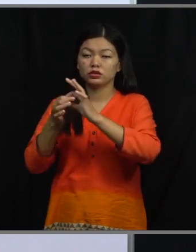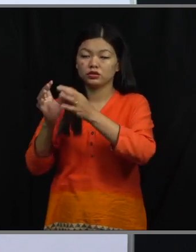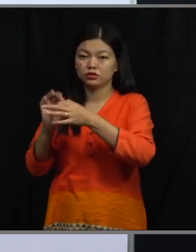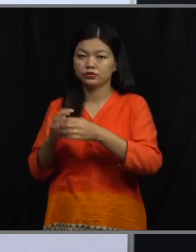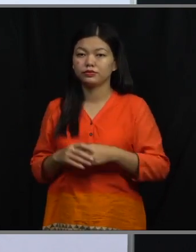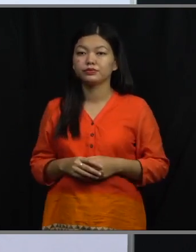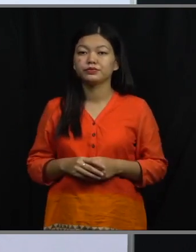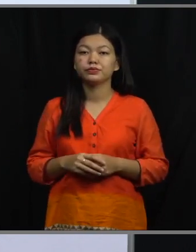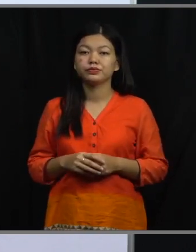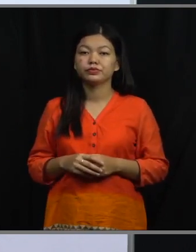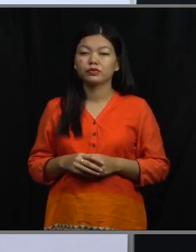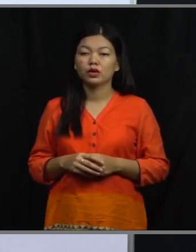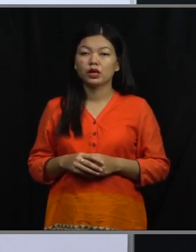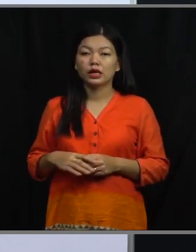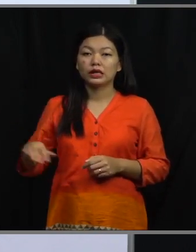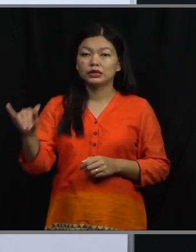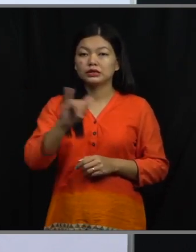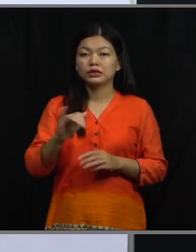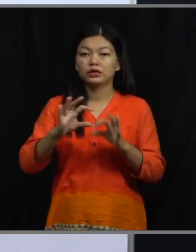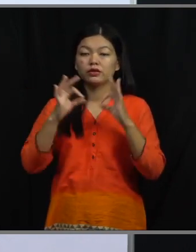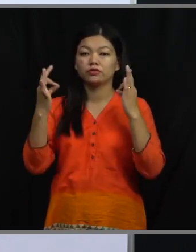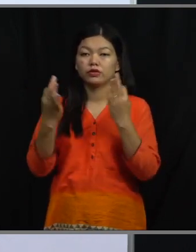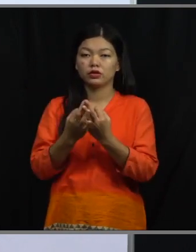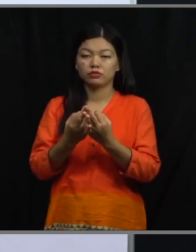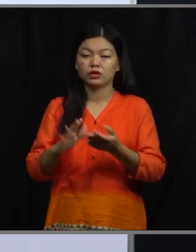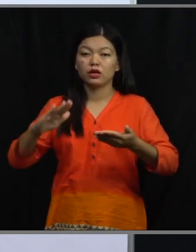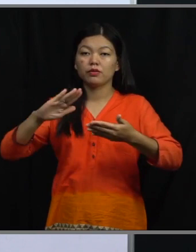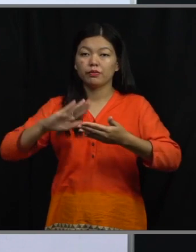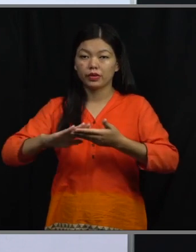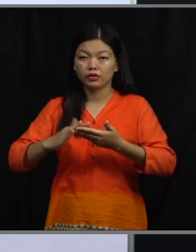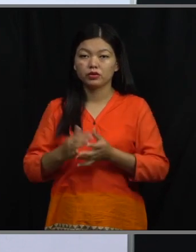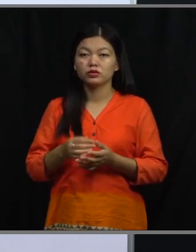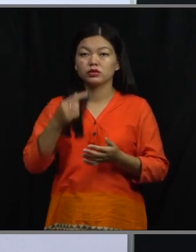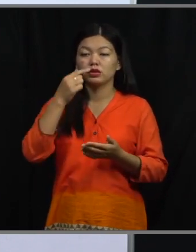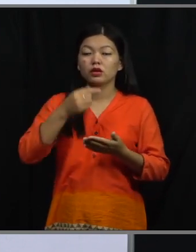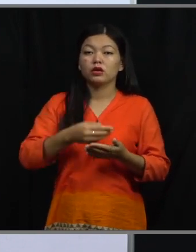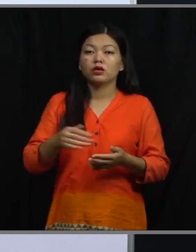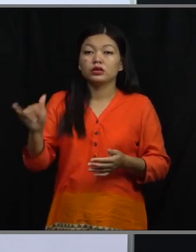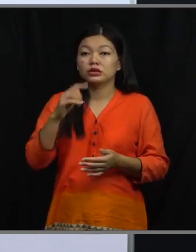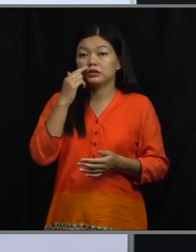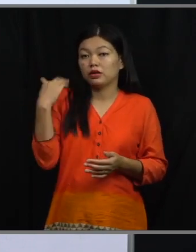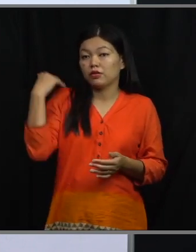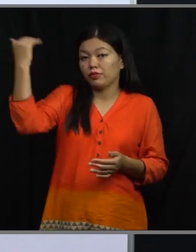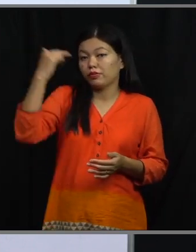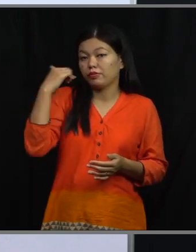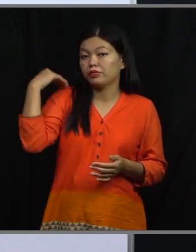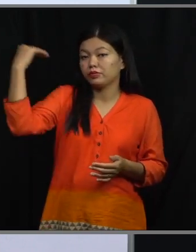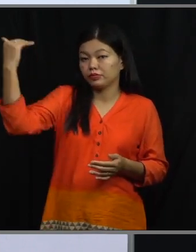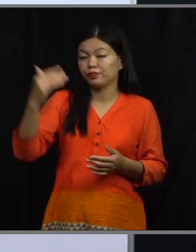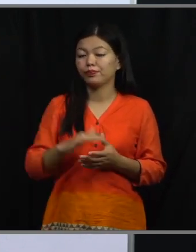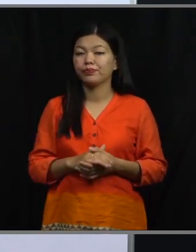on common blood, marriage, and adoption. Now, there is another definition which has been given